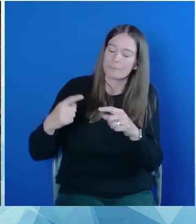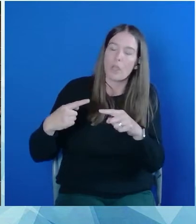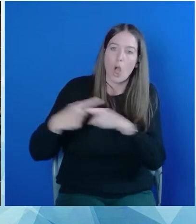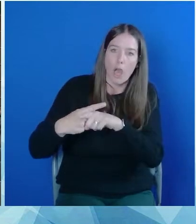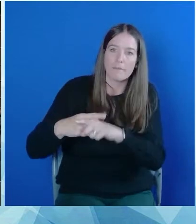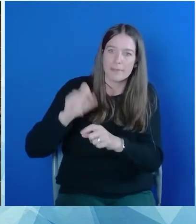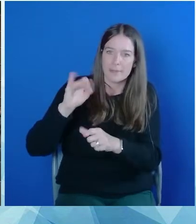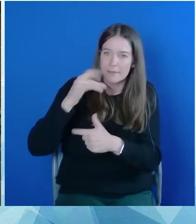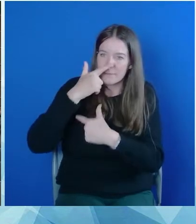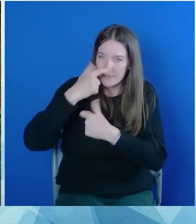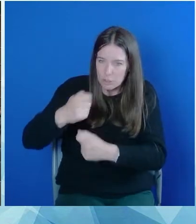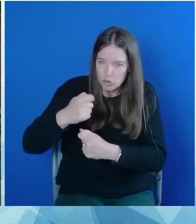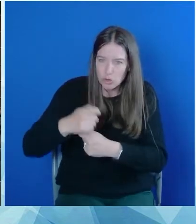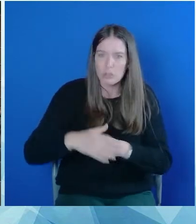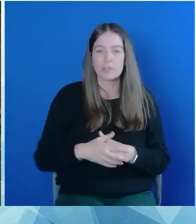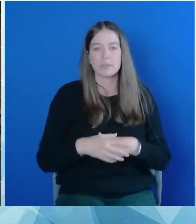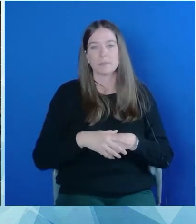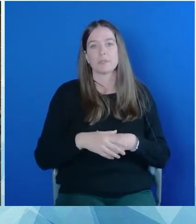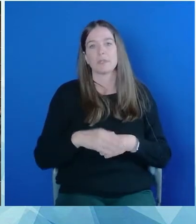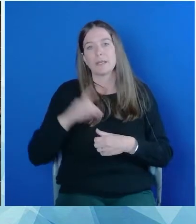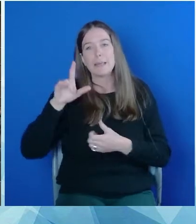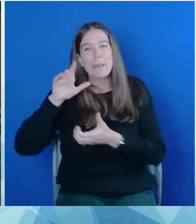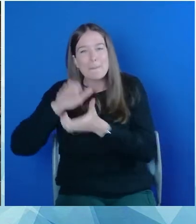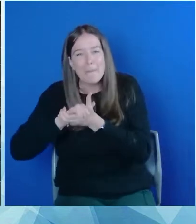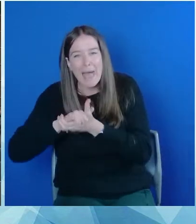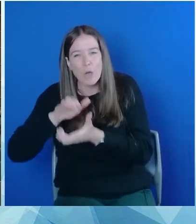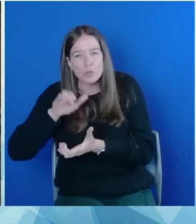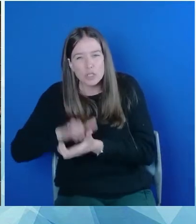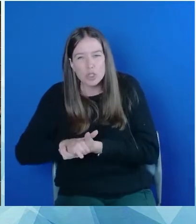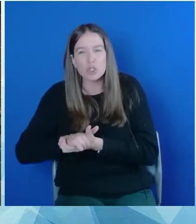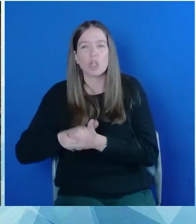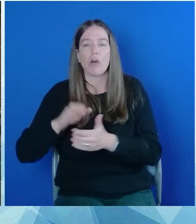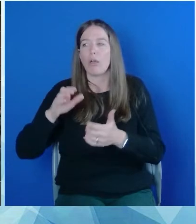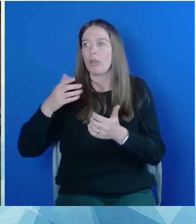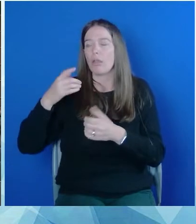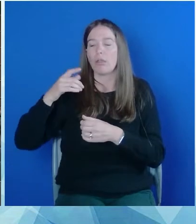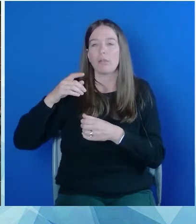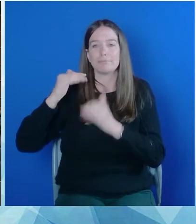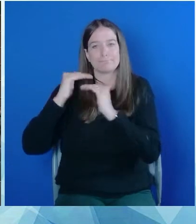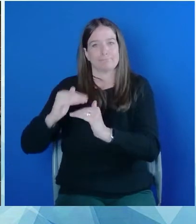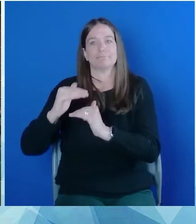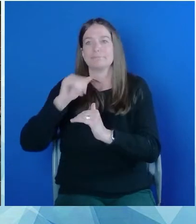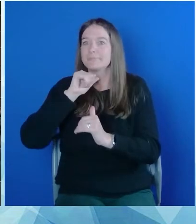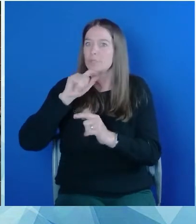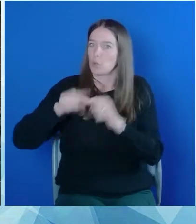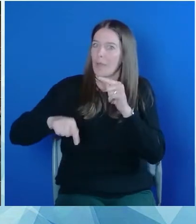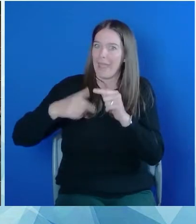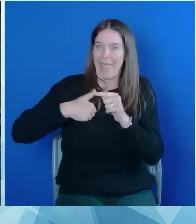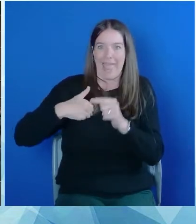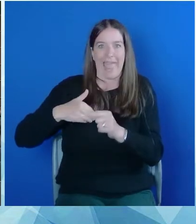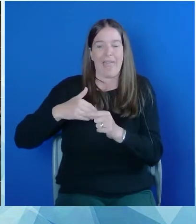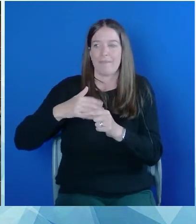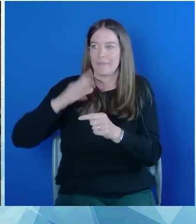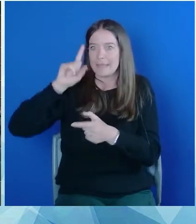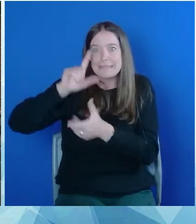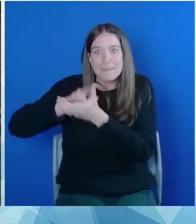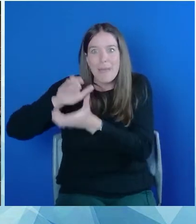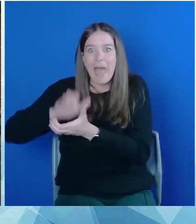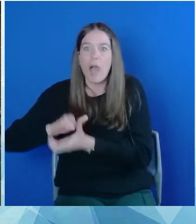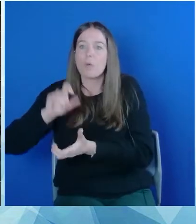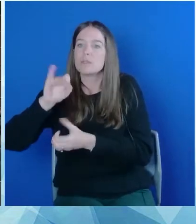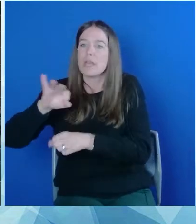spousal limitations, not having the spouse of an employee on the board, and that significantly limits who is able